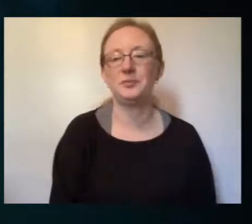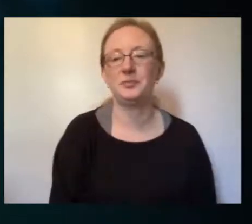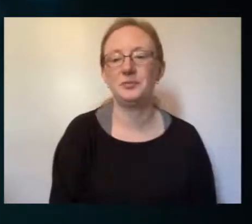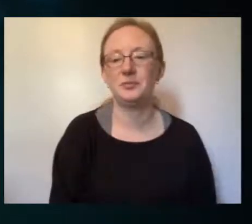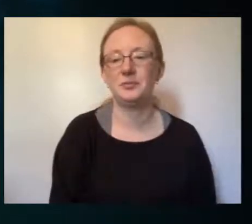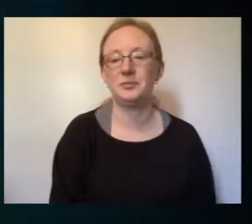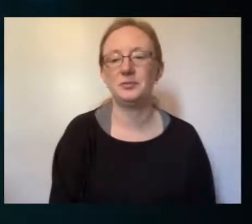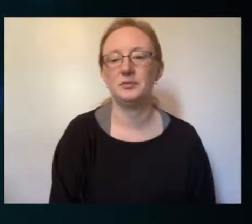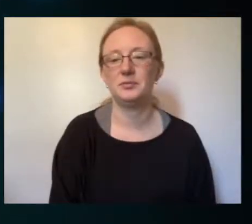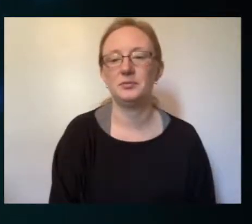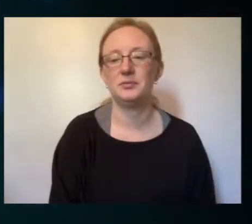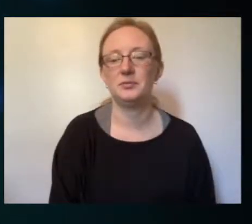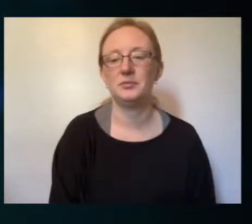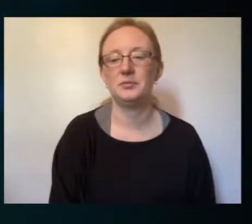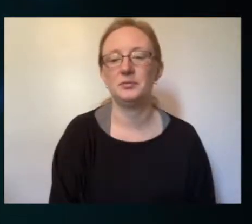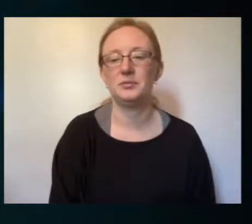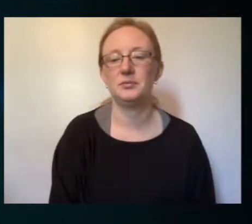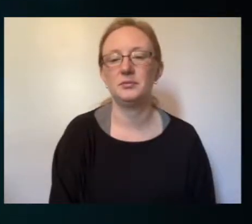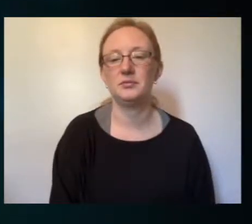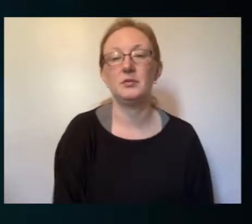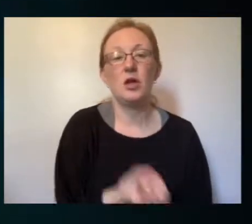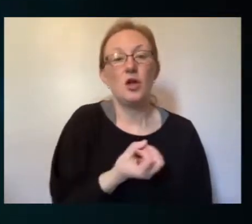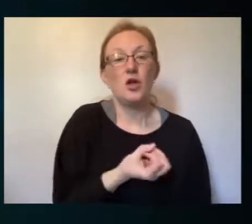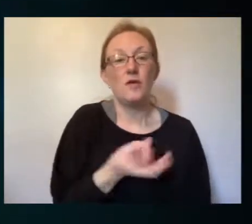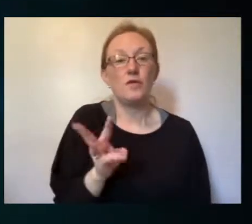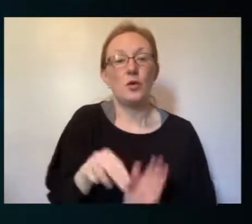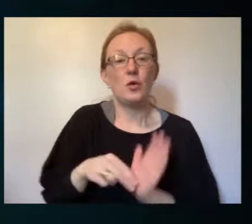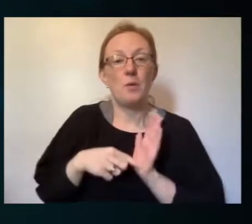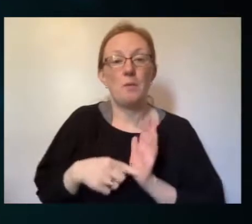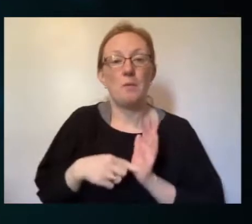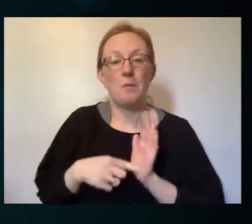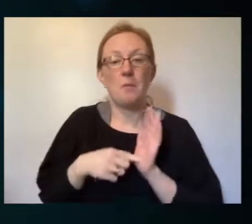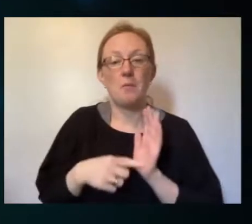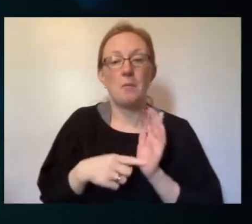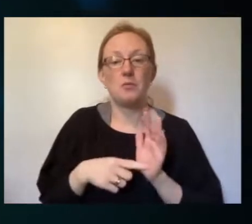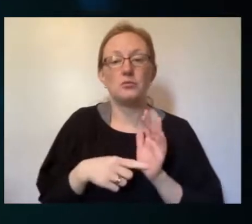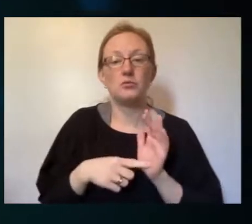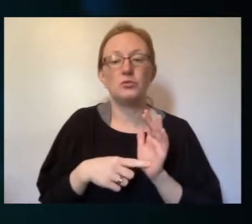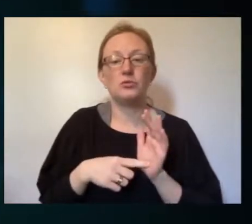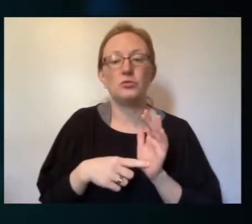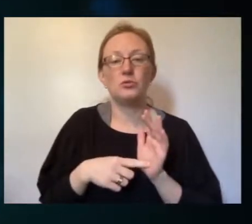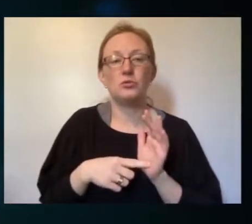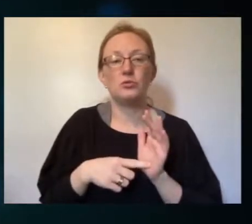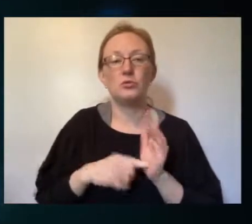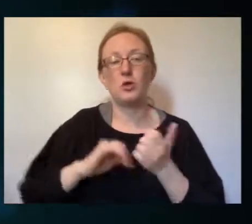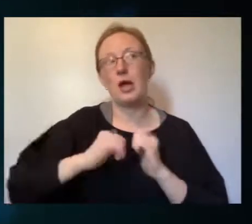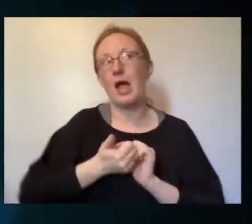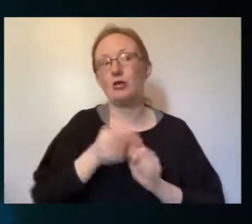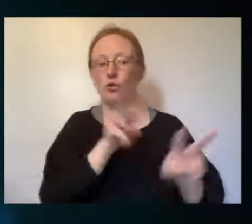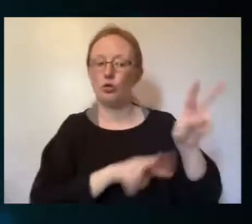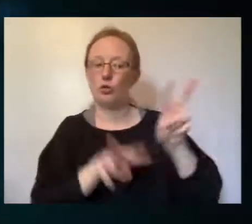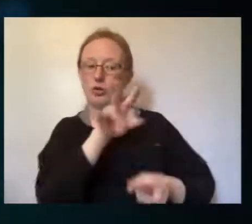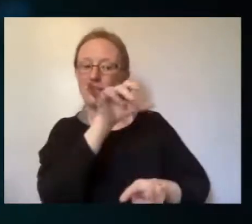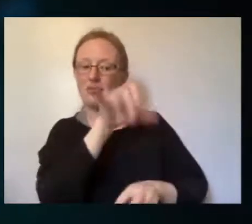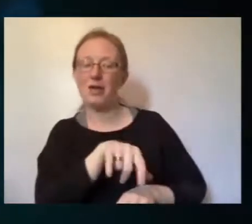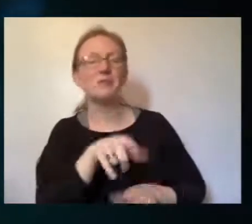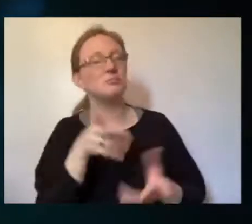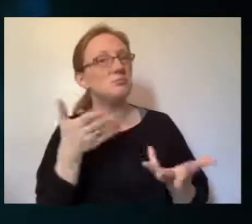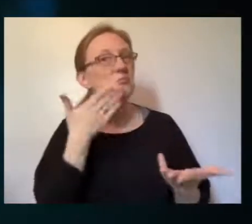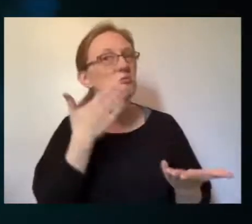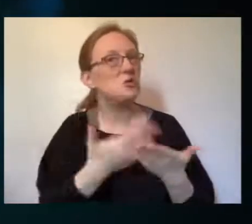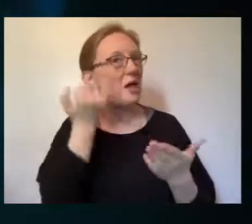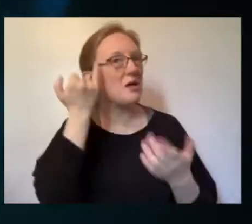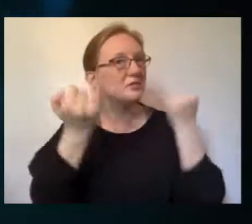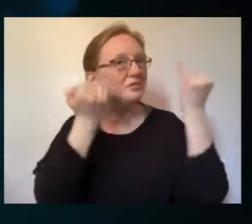So we have a few different models being presented, or at least a few different ways of looking at this, with